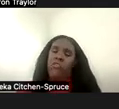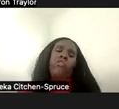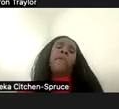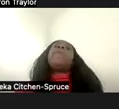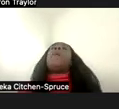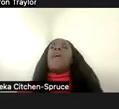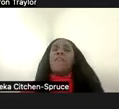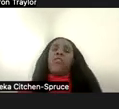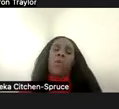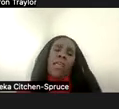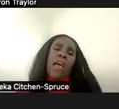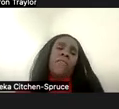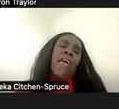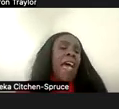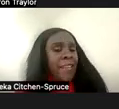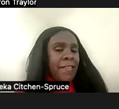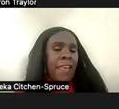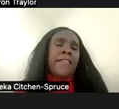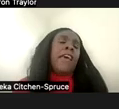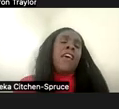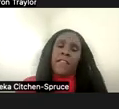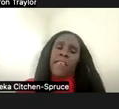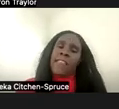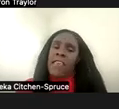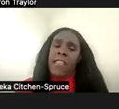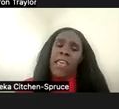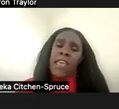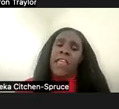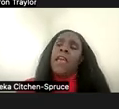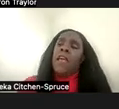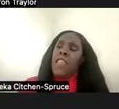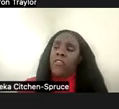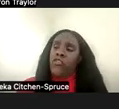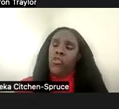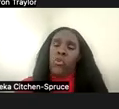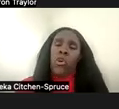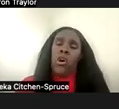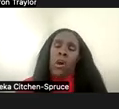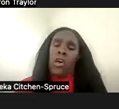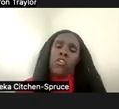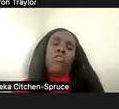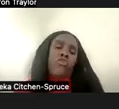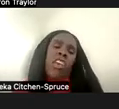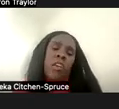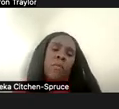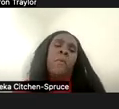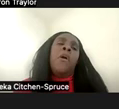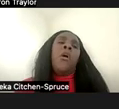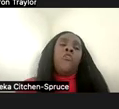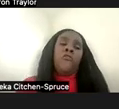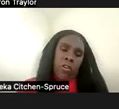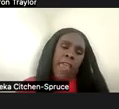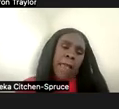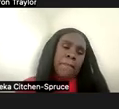have, make sure everyone have the access that they need and not to, shame